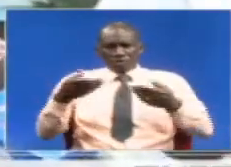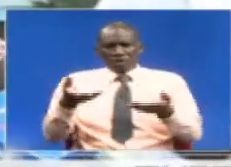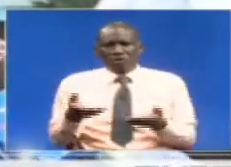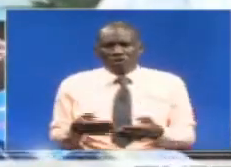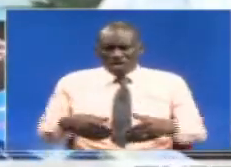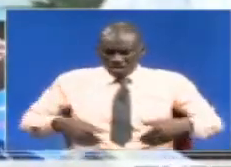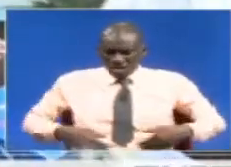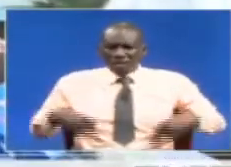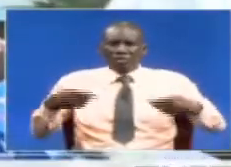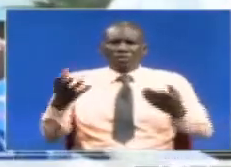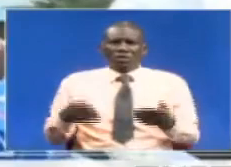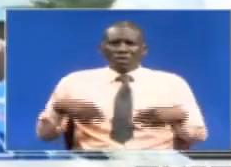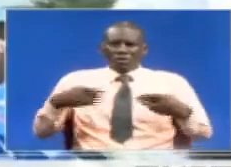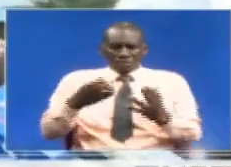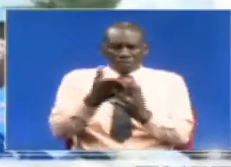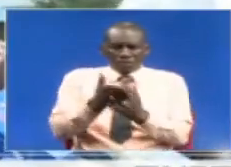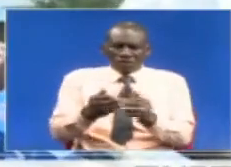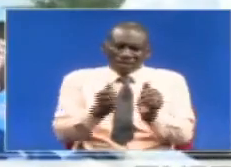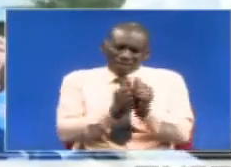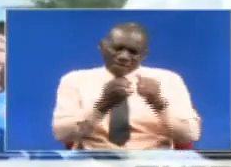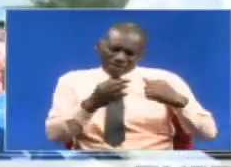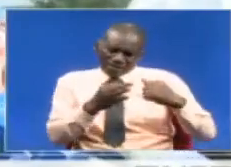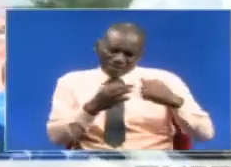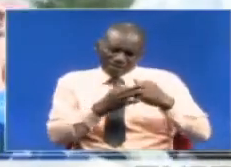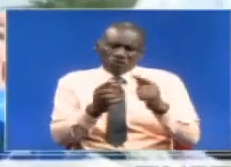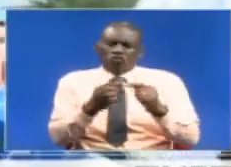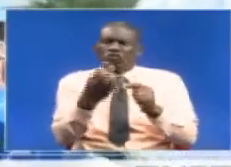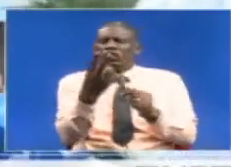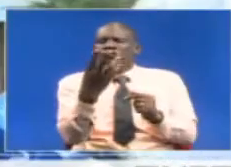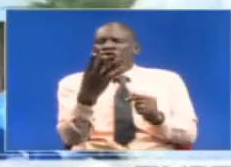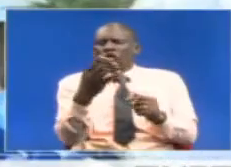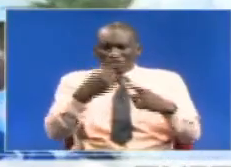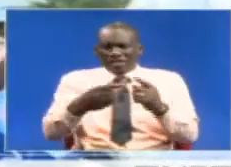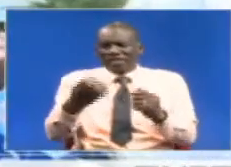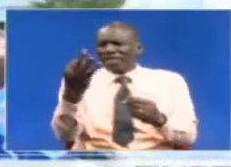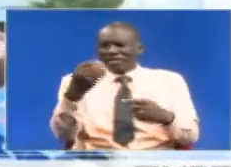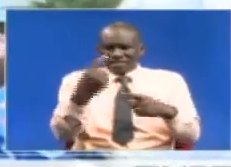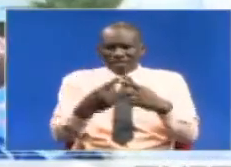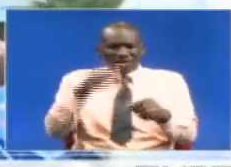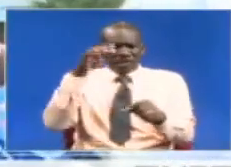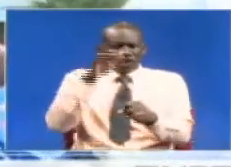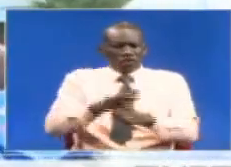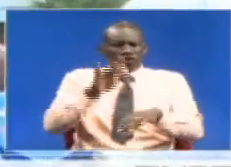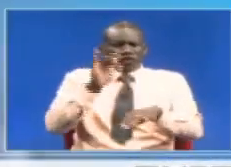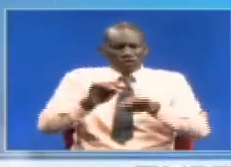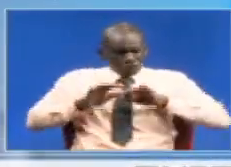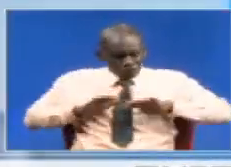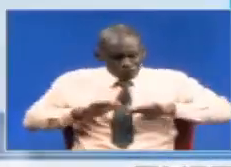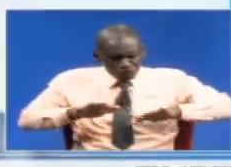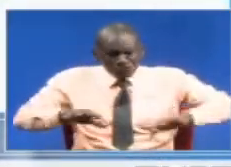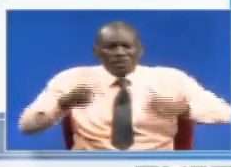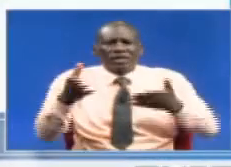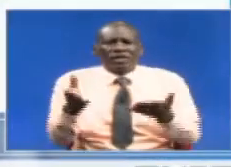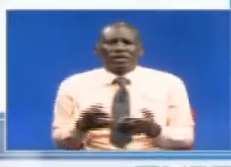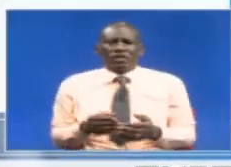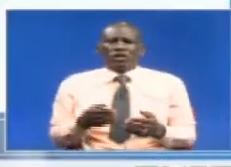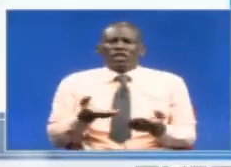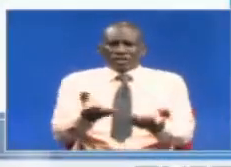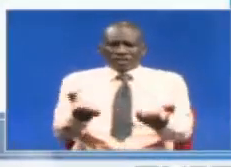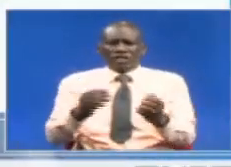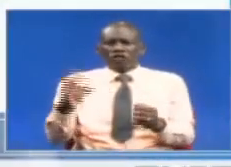generation, the people between 18 to 24 years, 30 years, there's a lot of infections, new infections coming up. There is need for